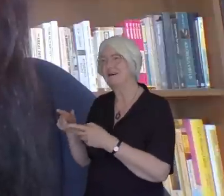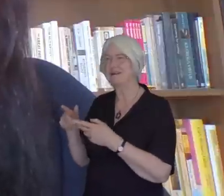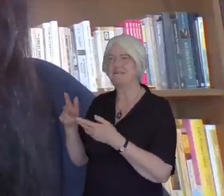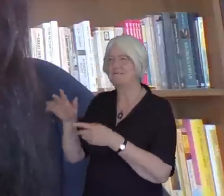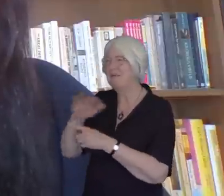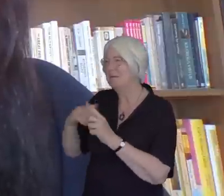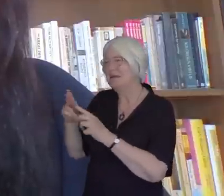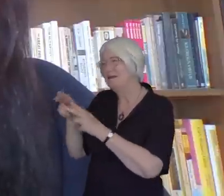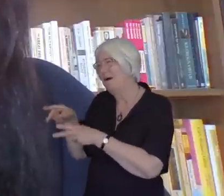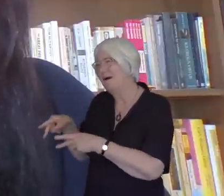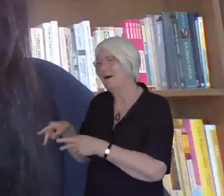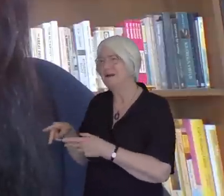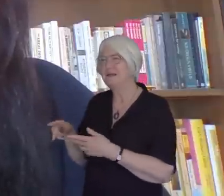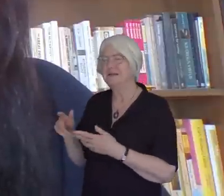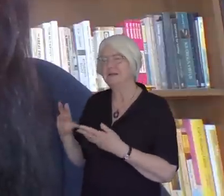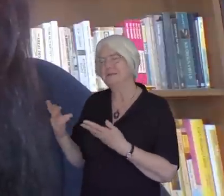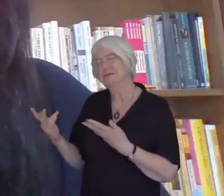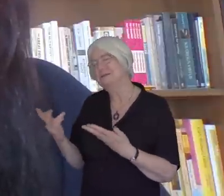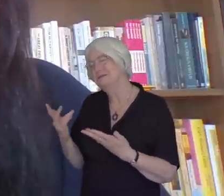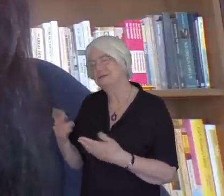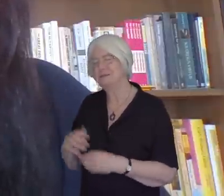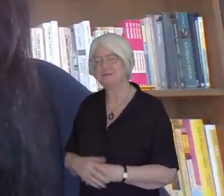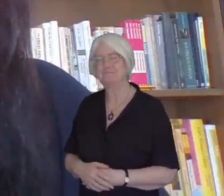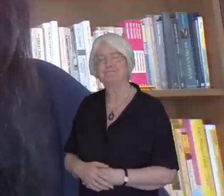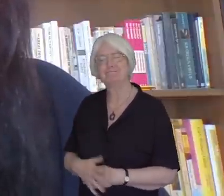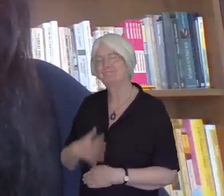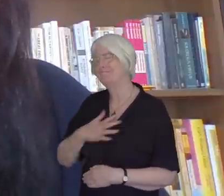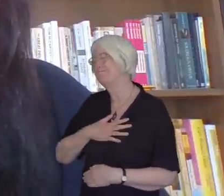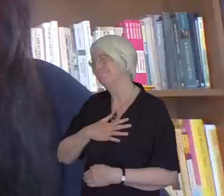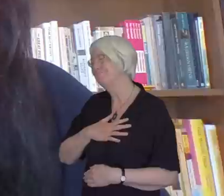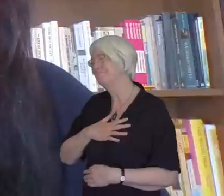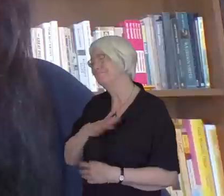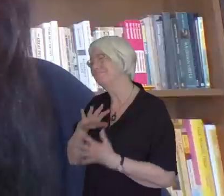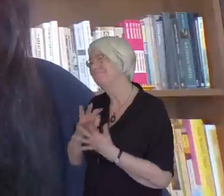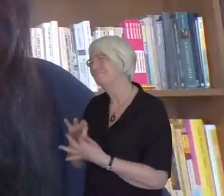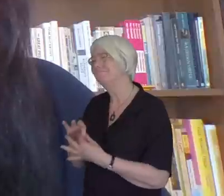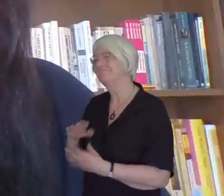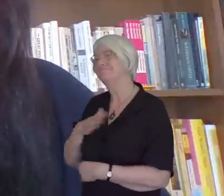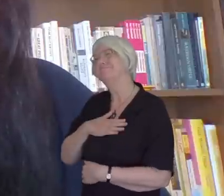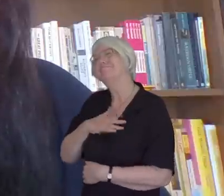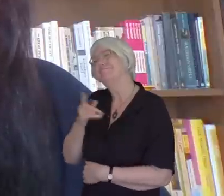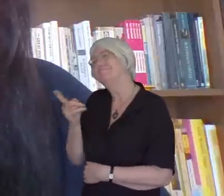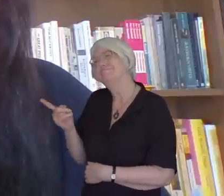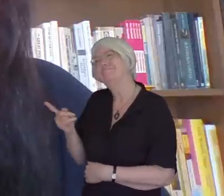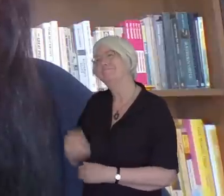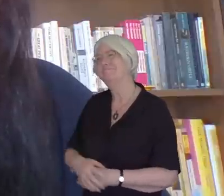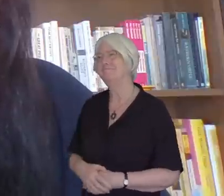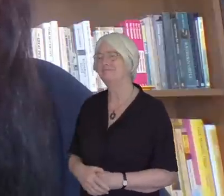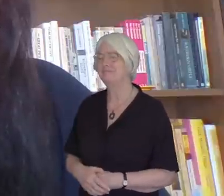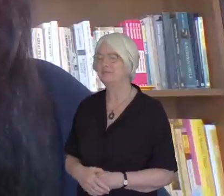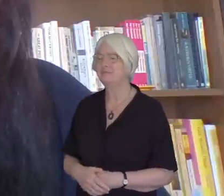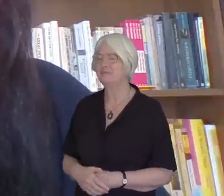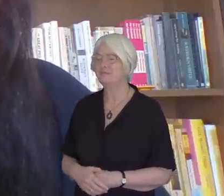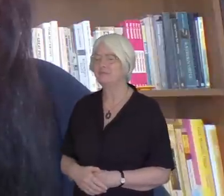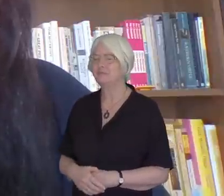their loved ones again, at least not in this life. And my heart breaks for them.